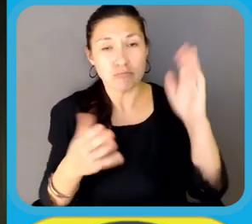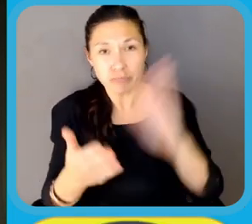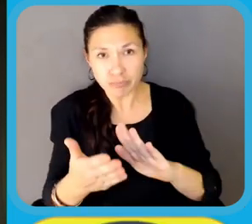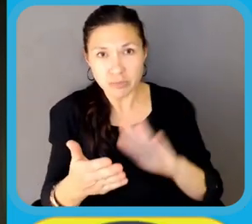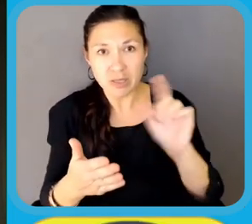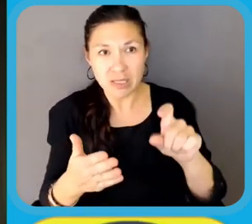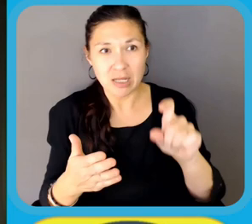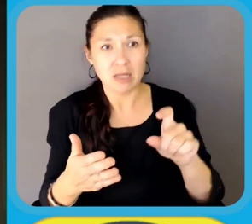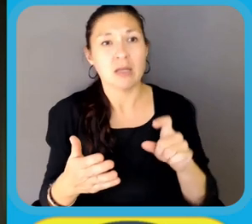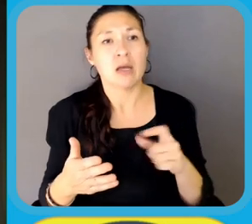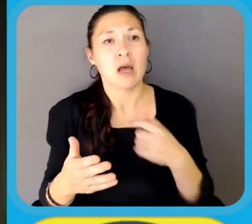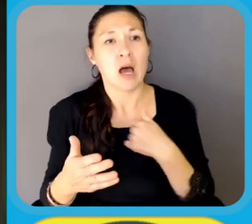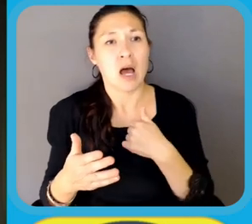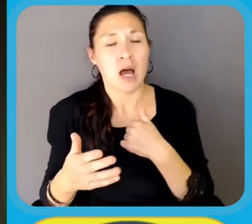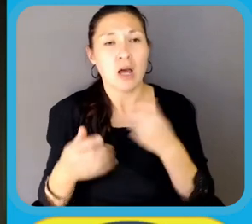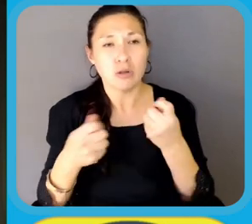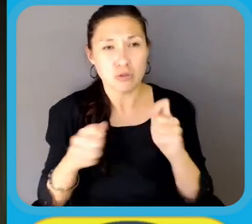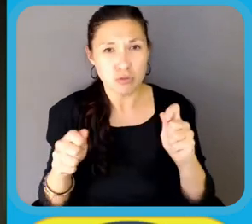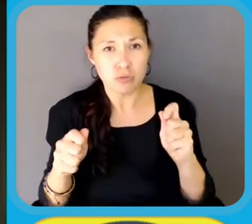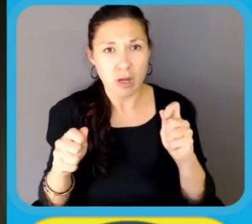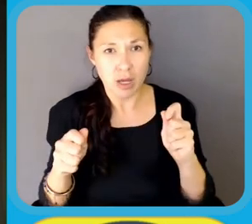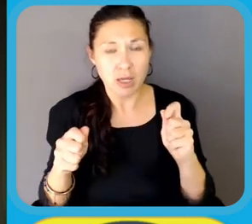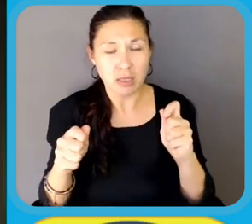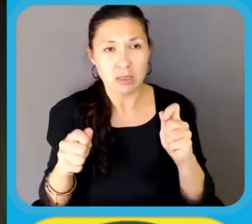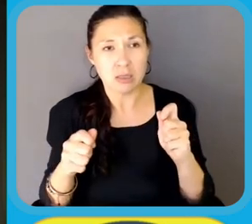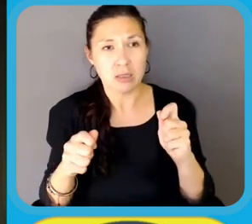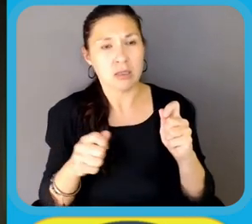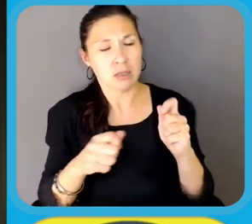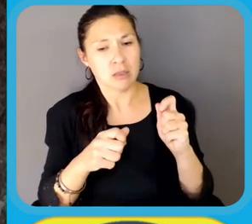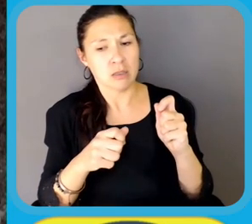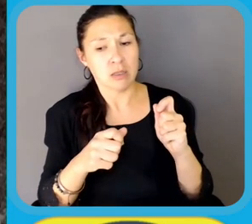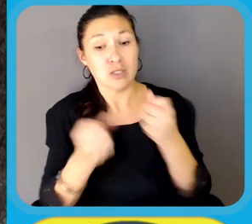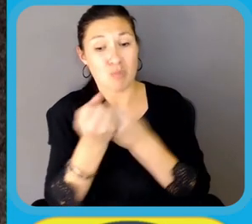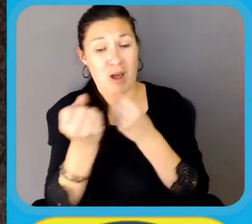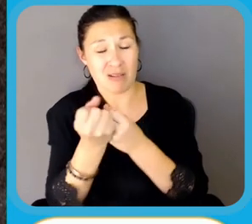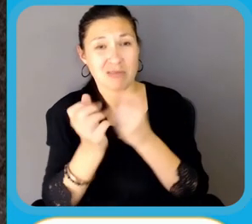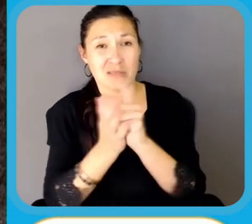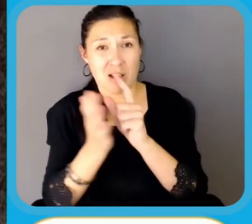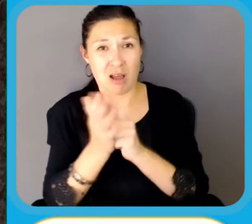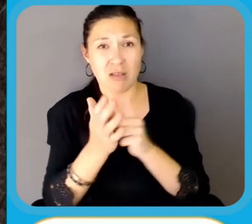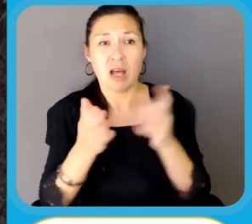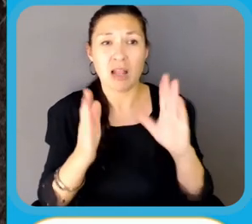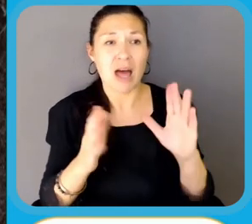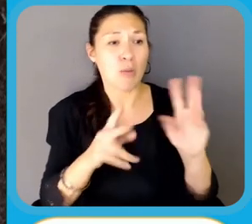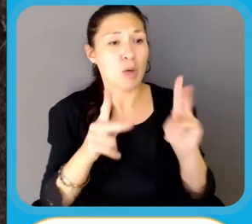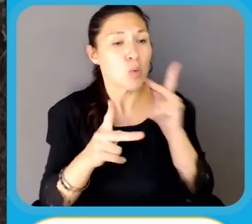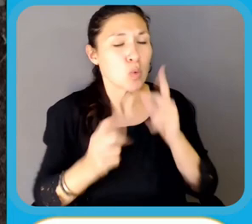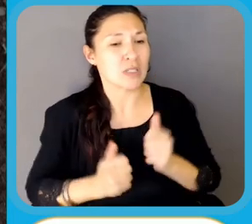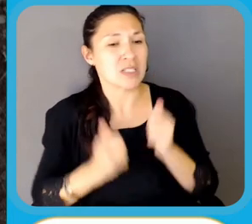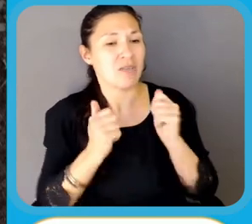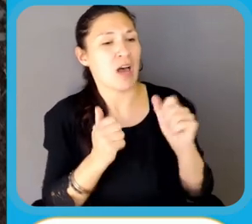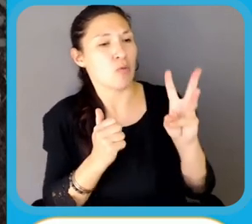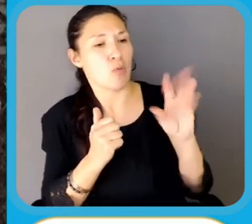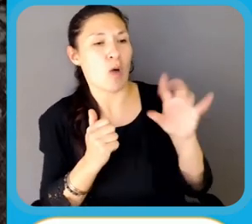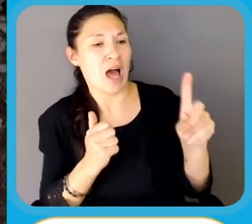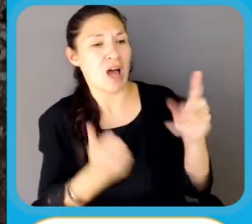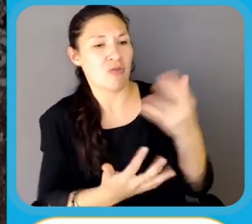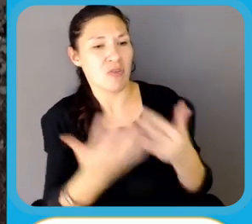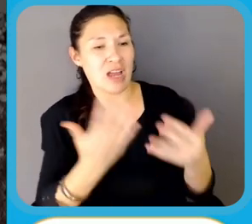sustainability branch within my department, and why I sponsored legislation to allow wildfire survivors to better access their